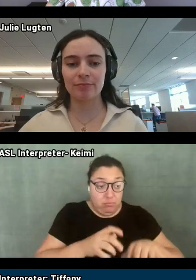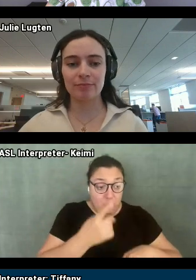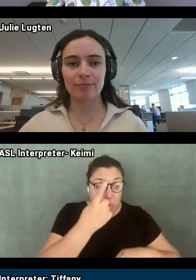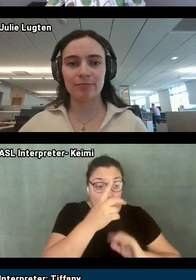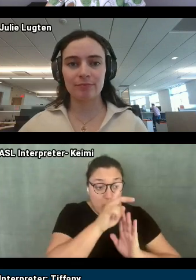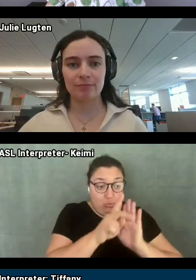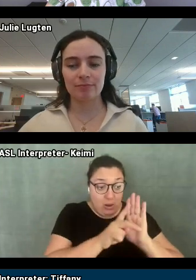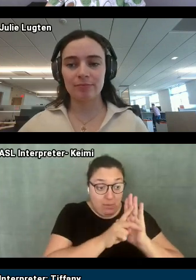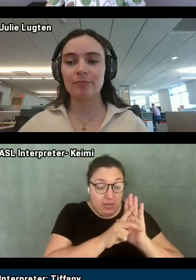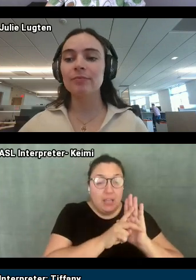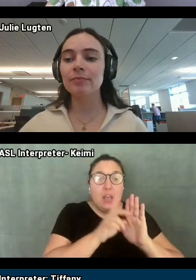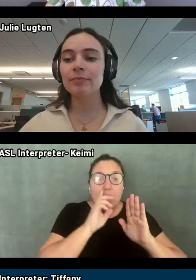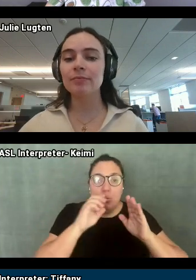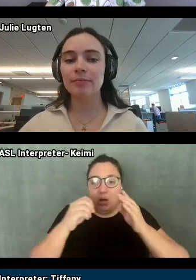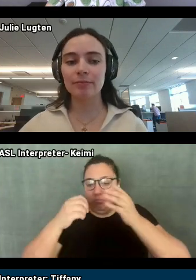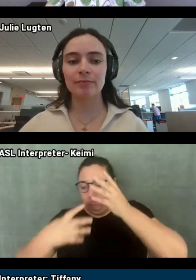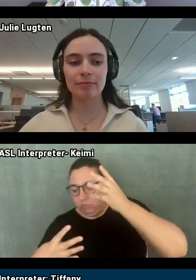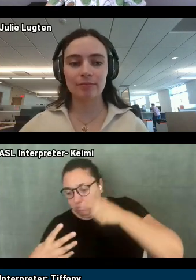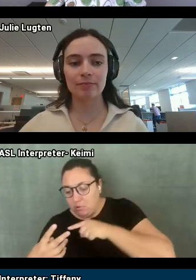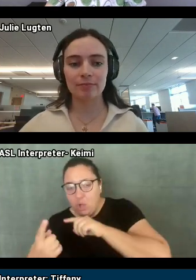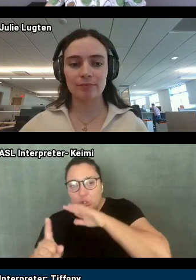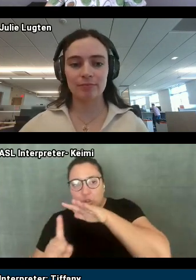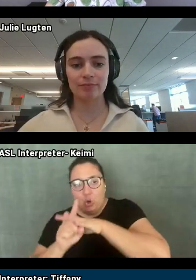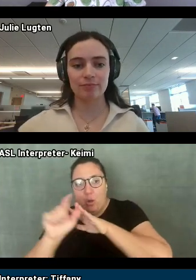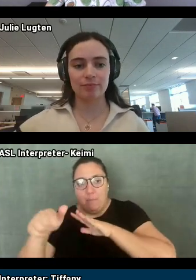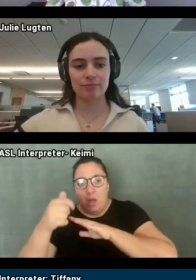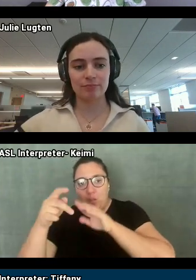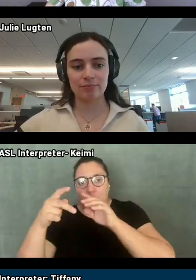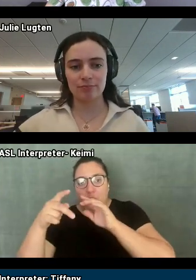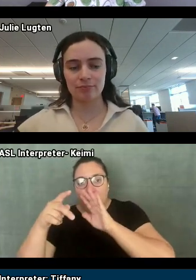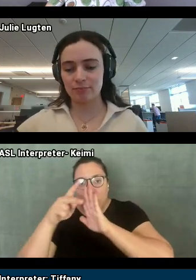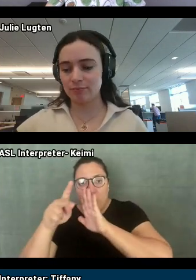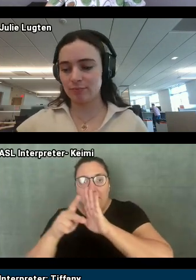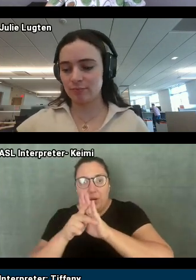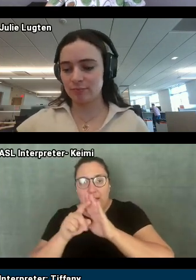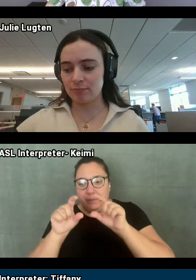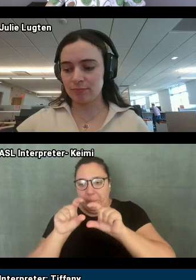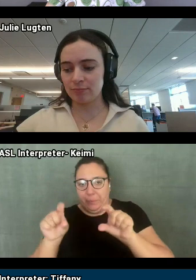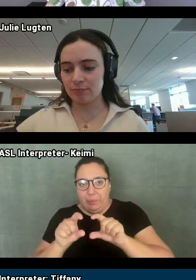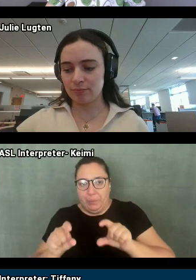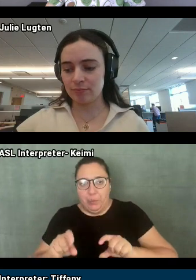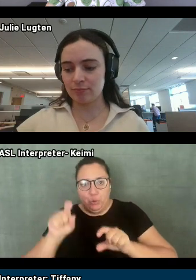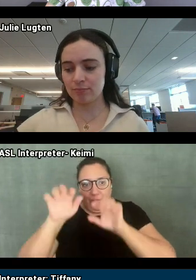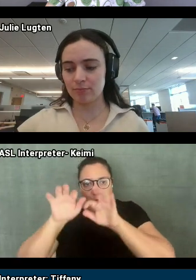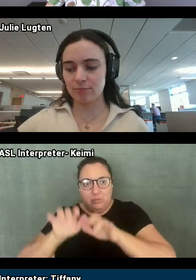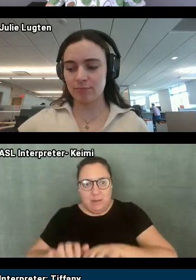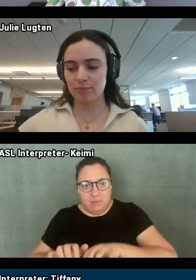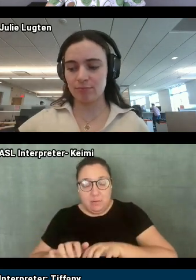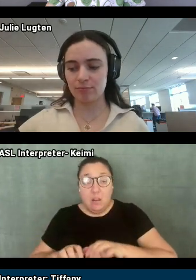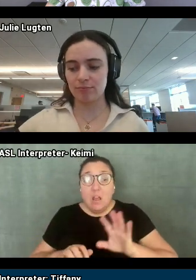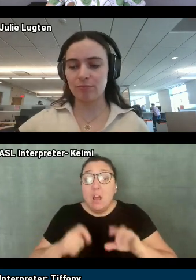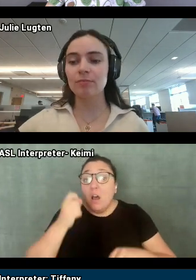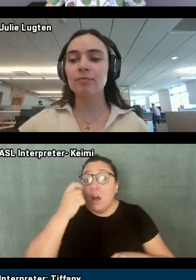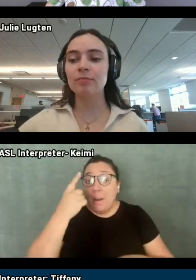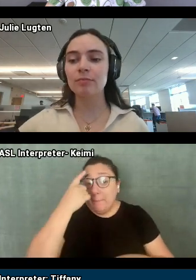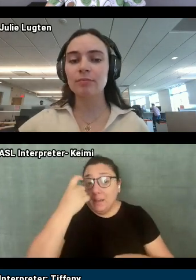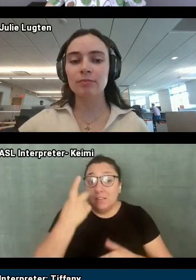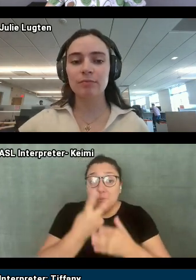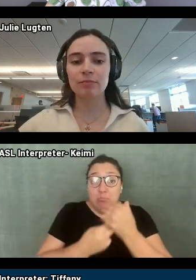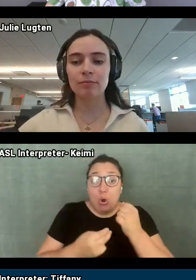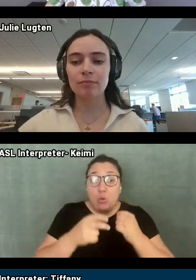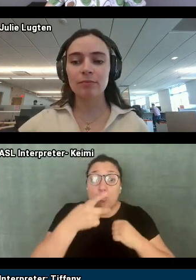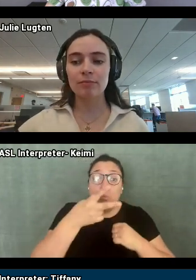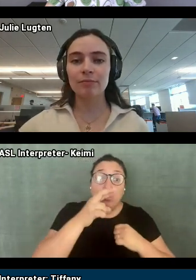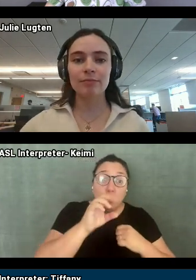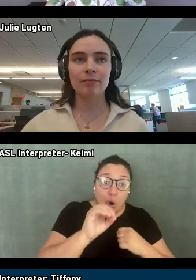up other properties that you want them to enter data in. So because these are both Pro or Enterprise tier options, I'm